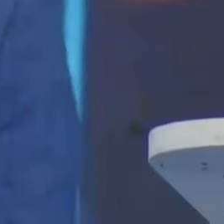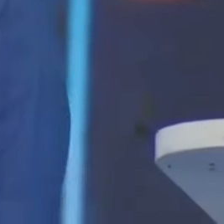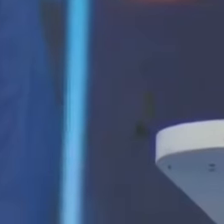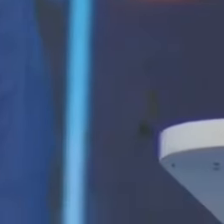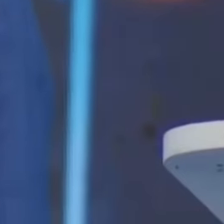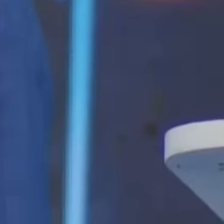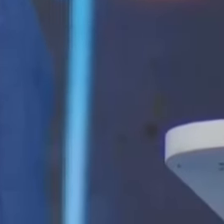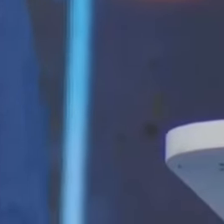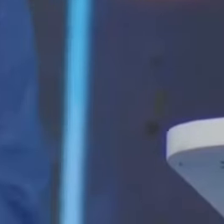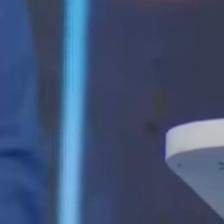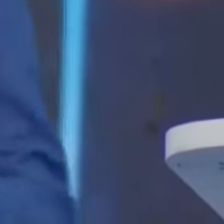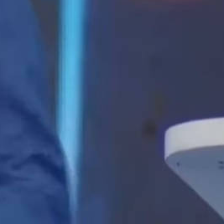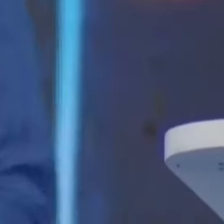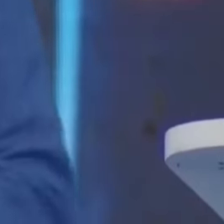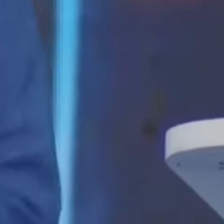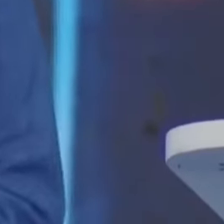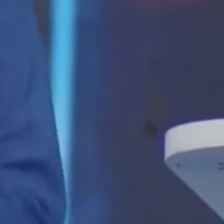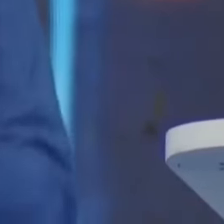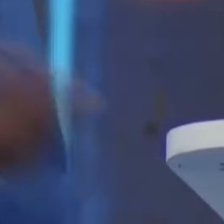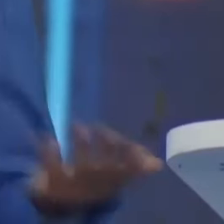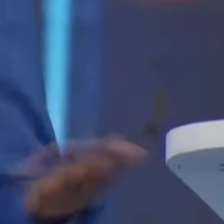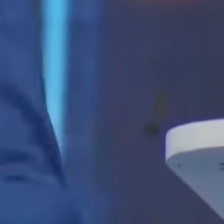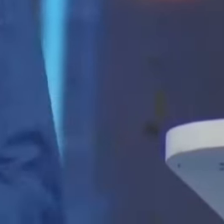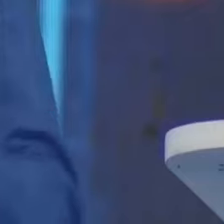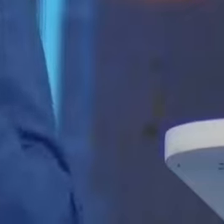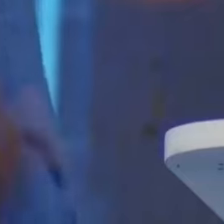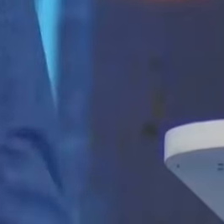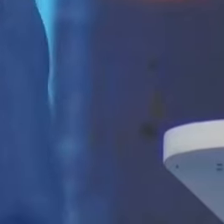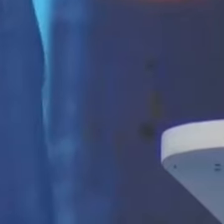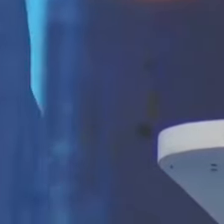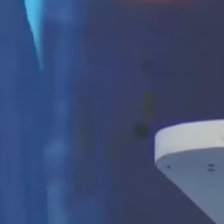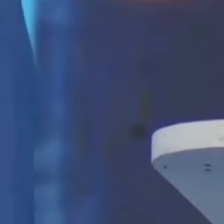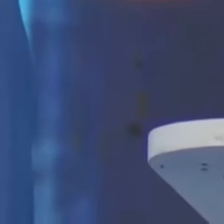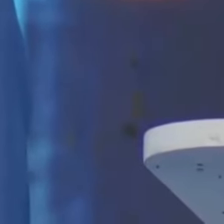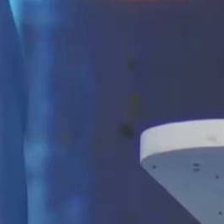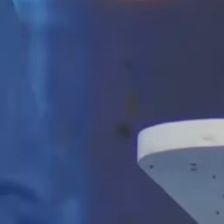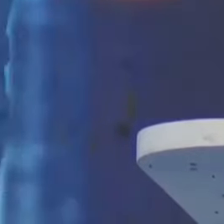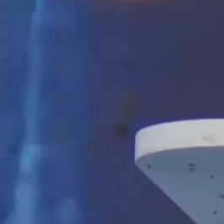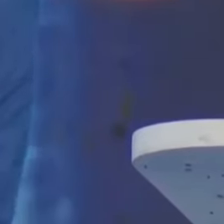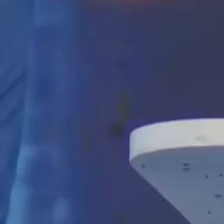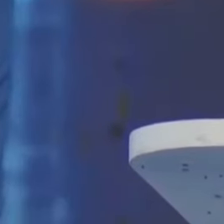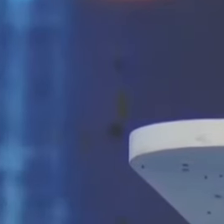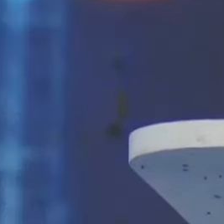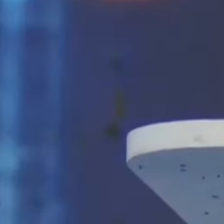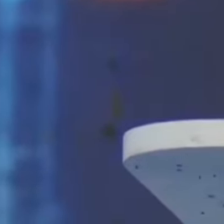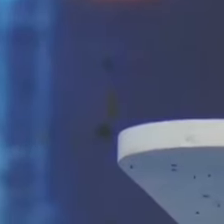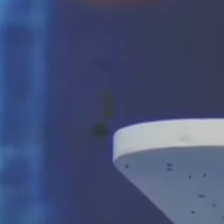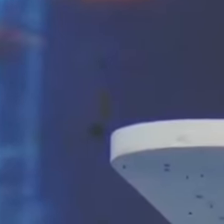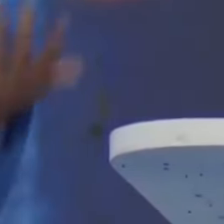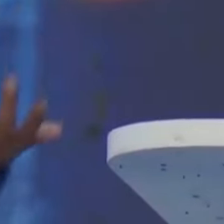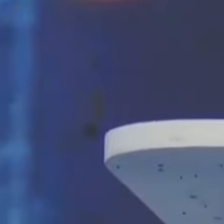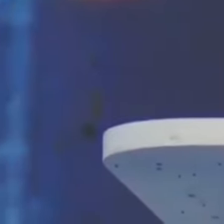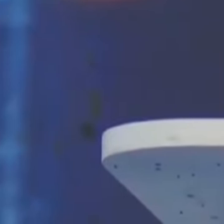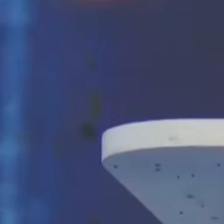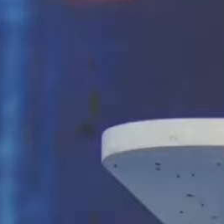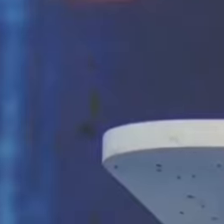car, and everything is sparkling, but he doesn't drive the car. And then after some months, even after